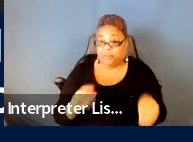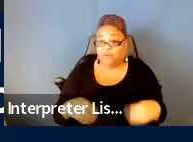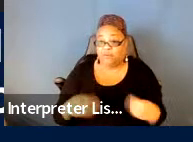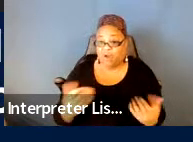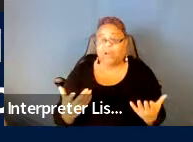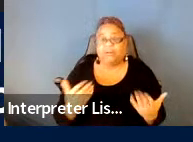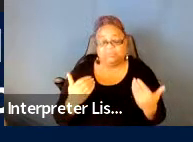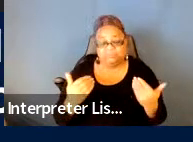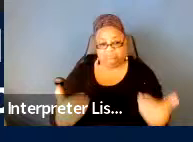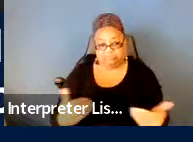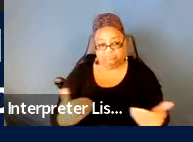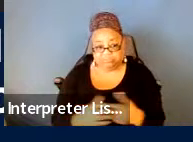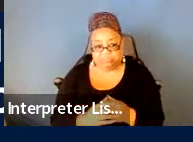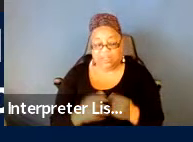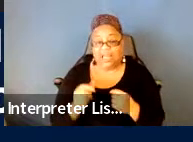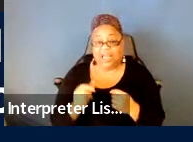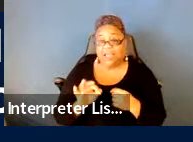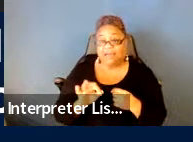open devices.